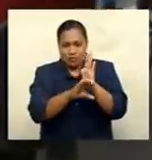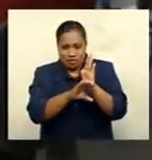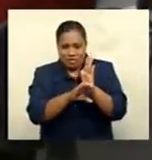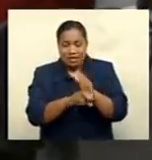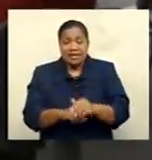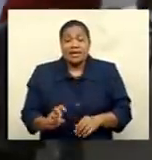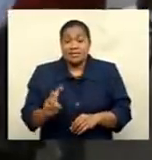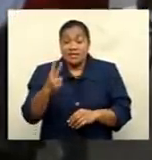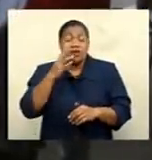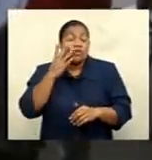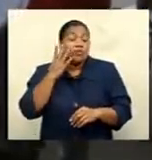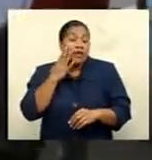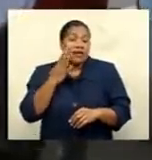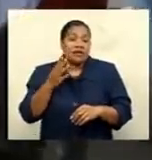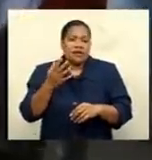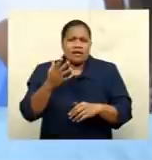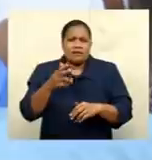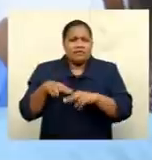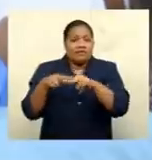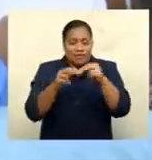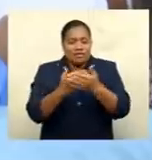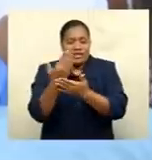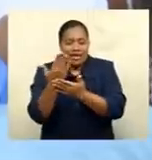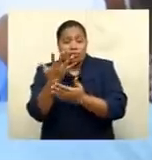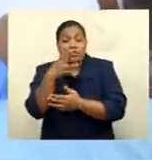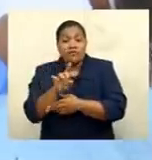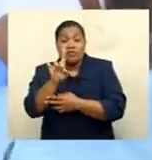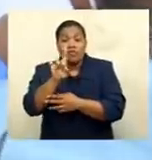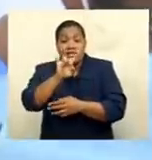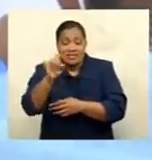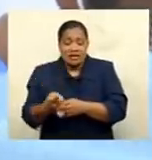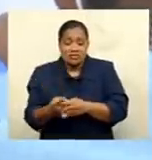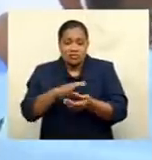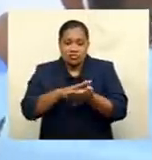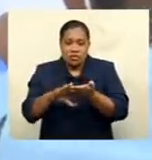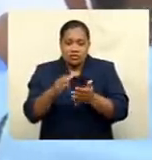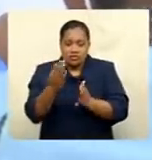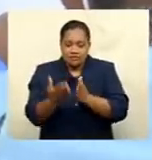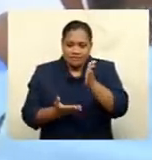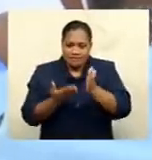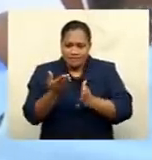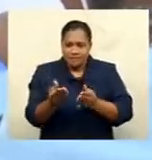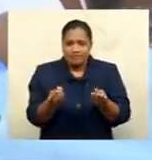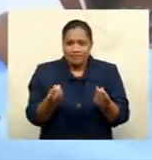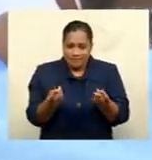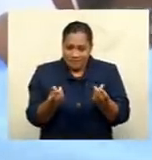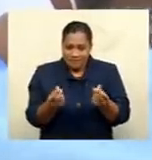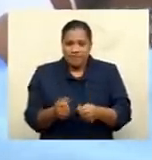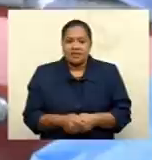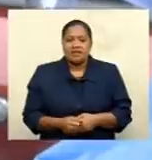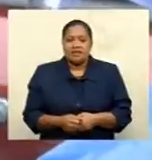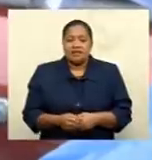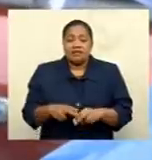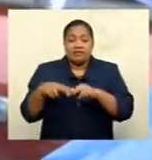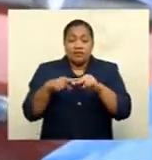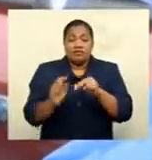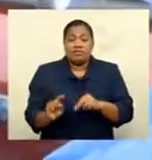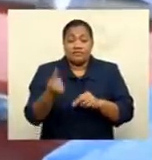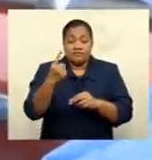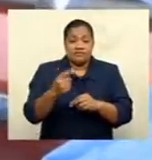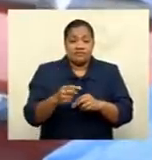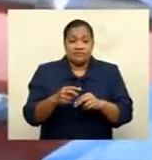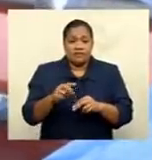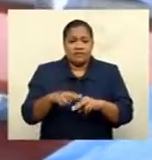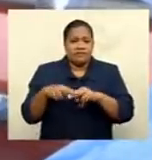Fiji Day with $51,000 in prize money in recognition of Fiji's 51st anniversary of independence.